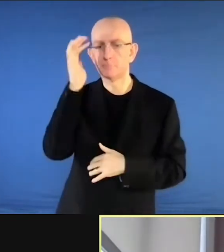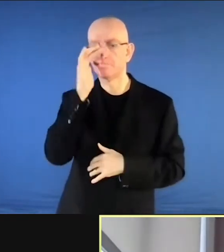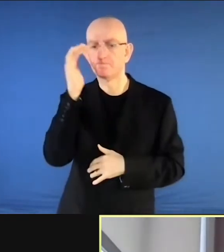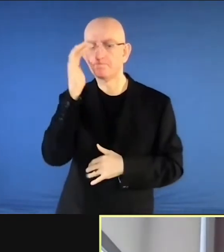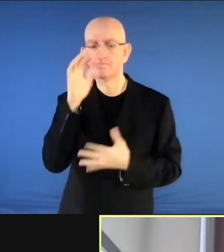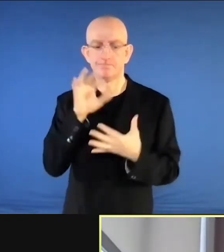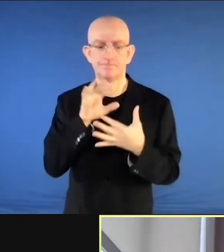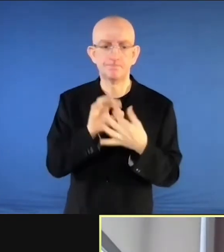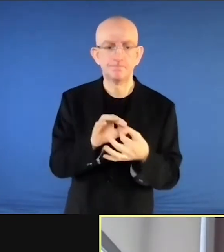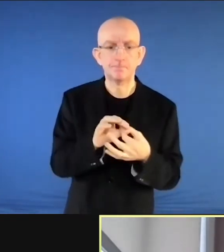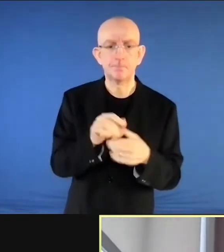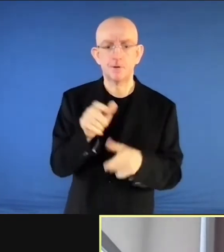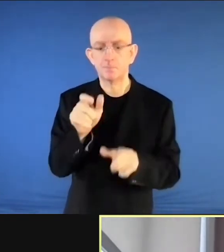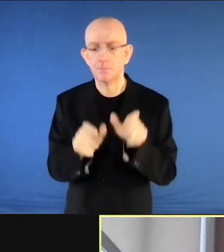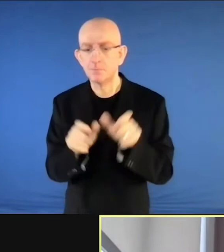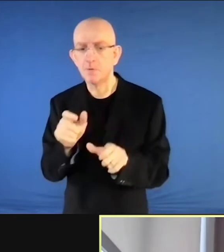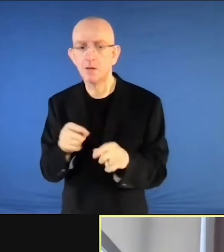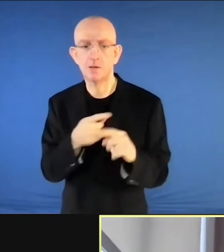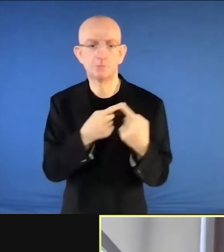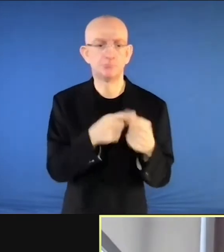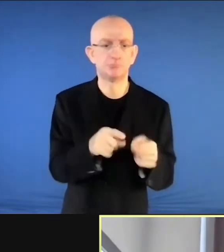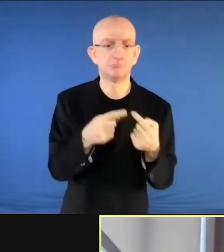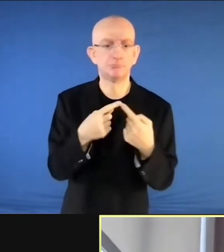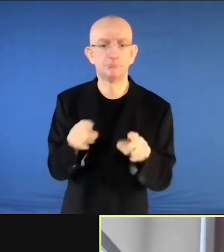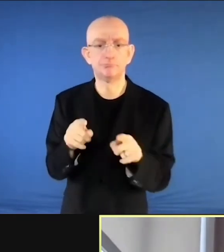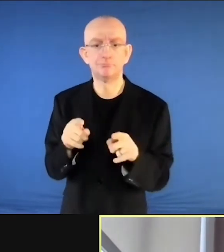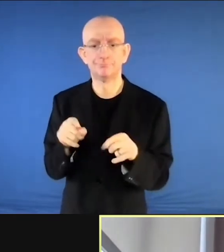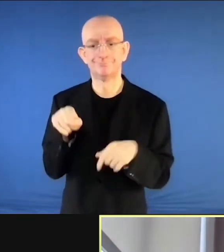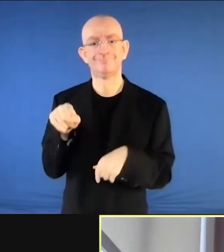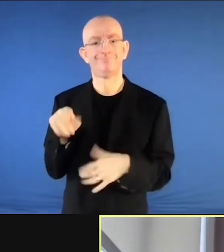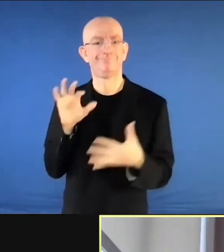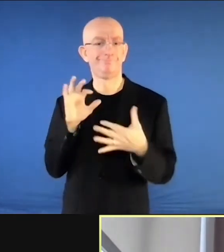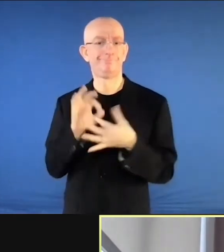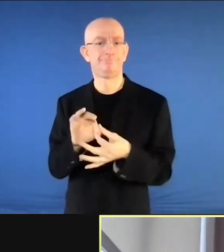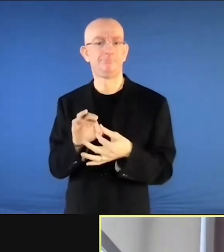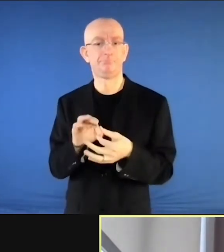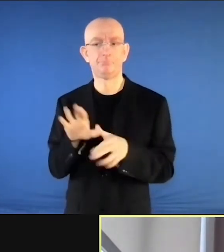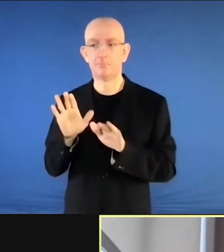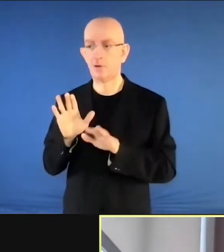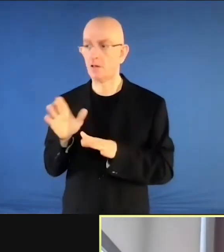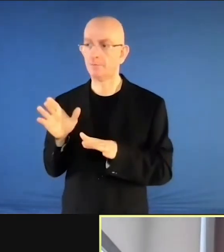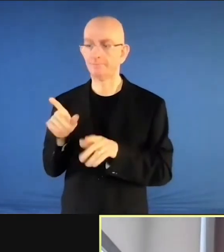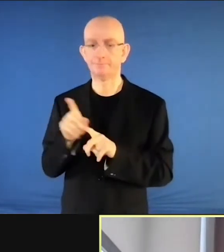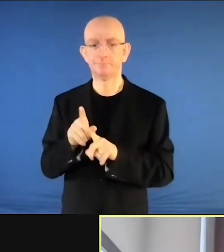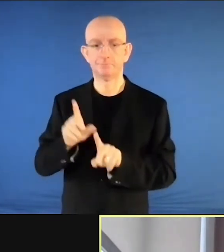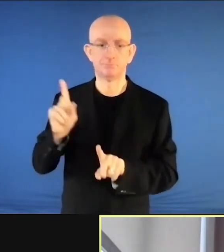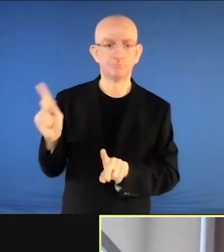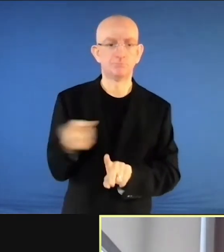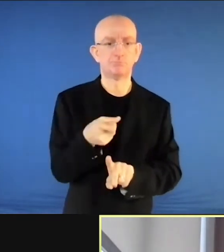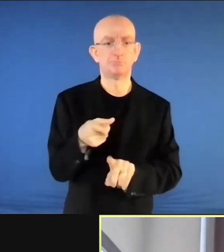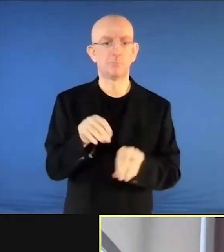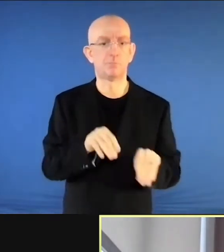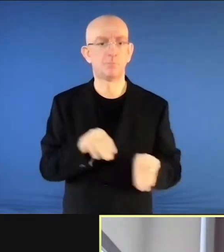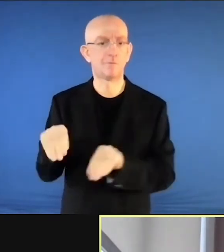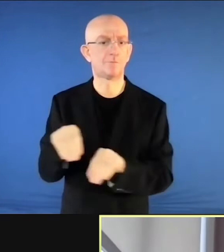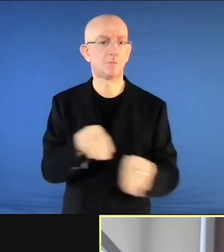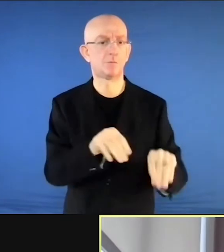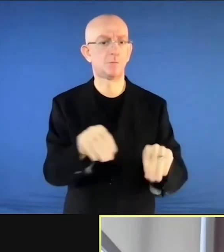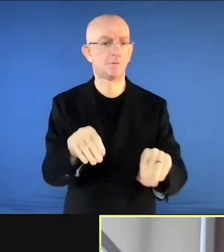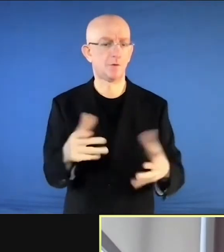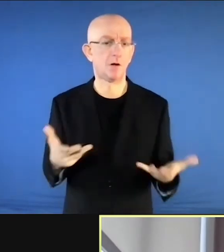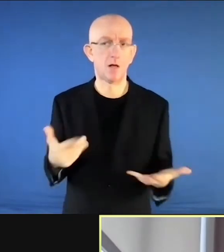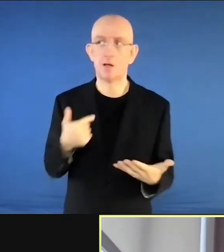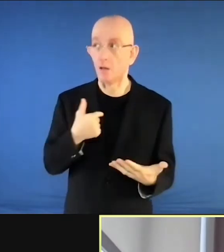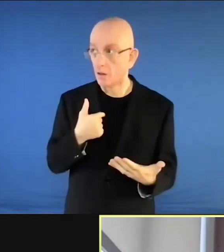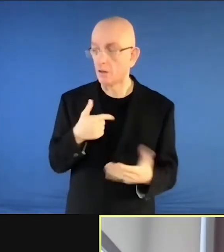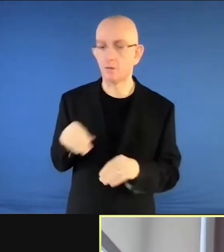migration. And in the introductory remarks, it's been mentioned, these challenges are multiple.